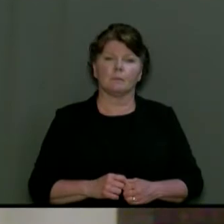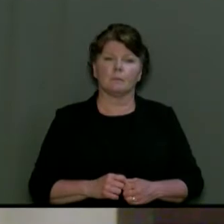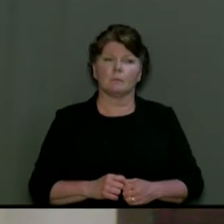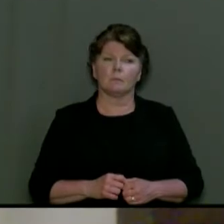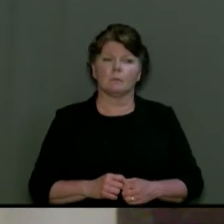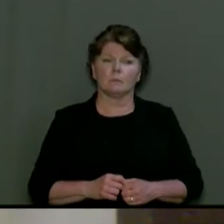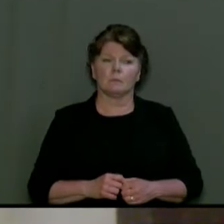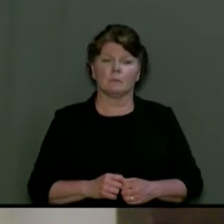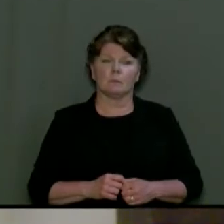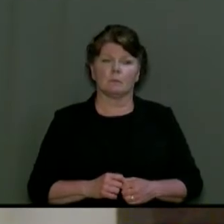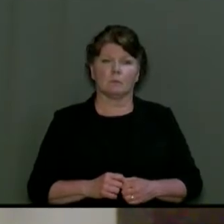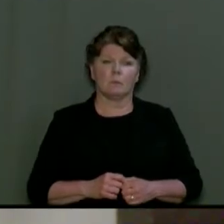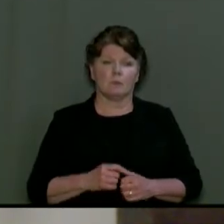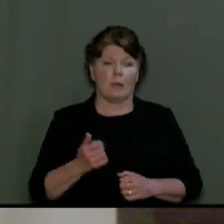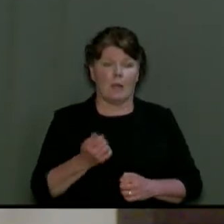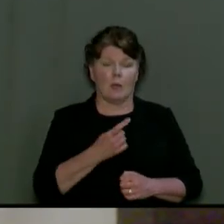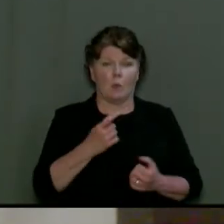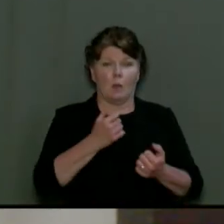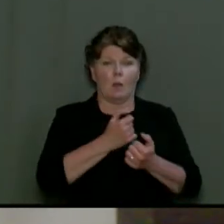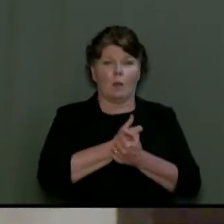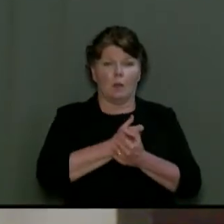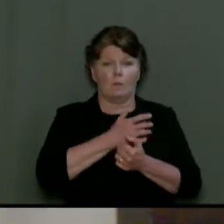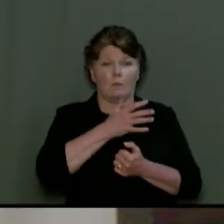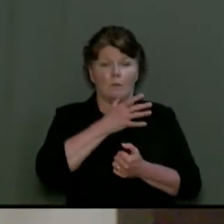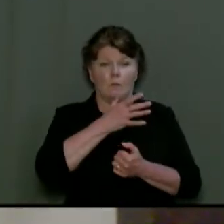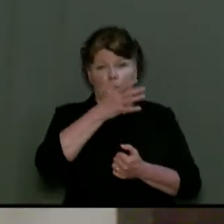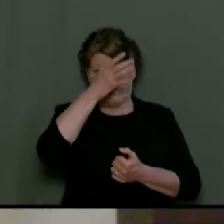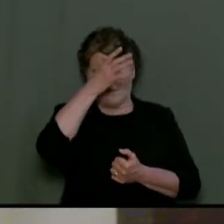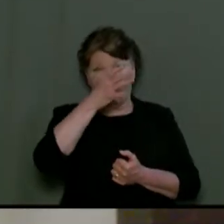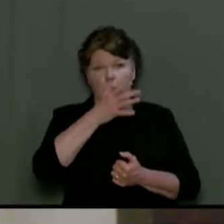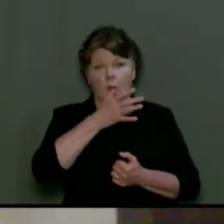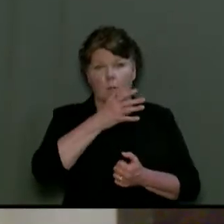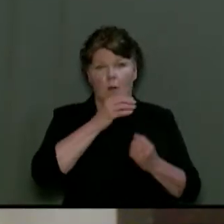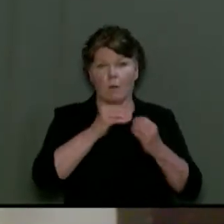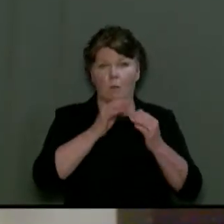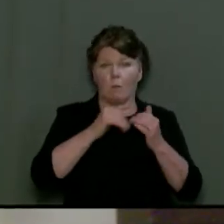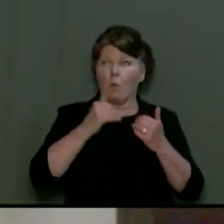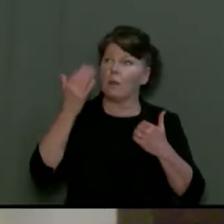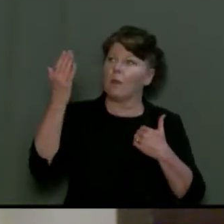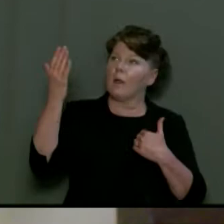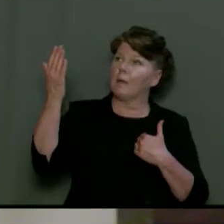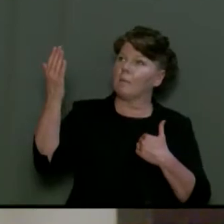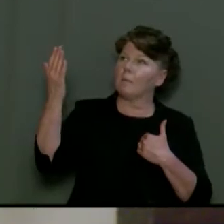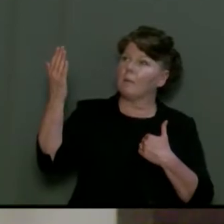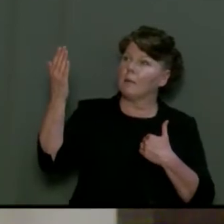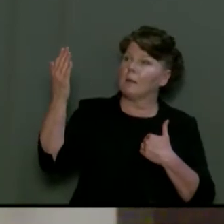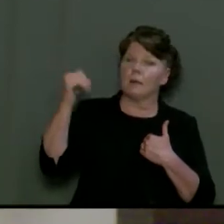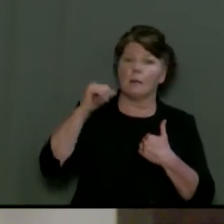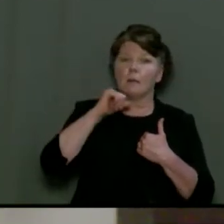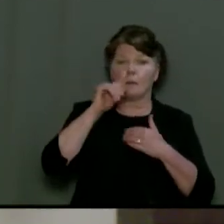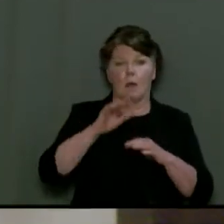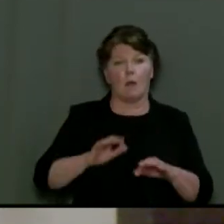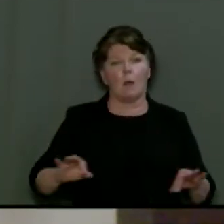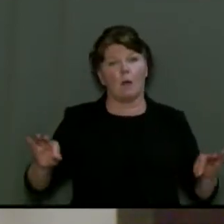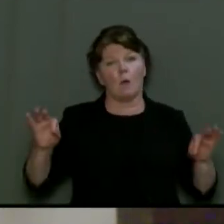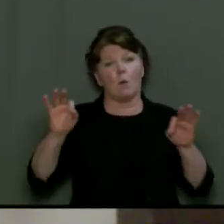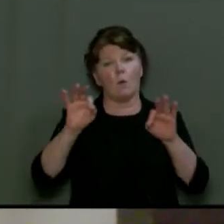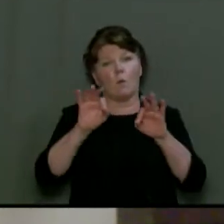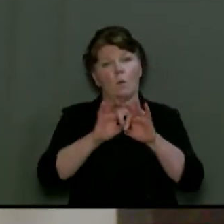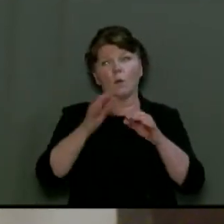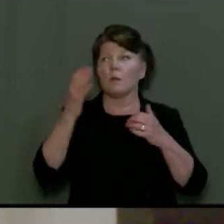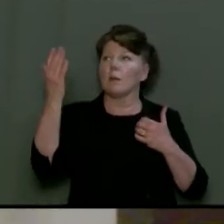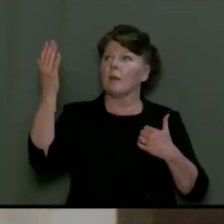Whoever loves father or mother more than me is not worthy of